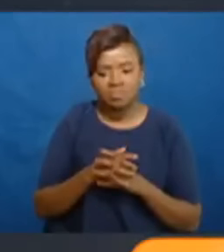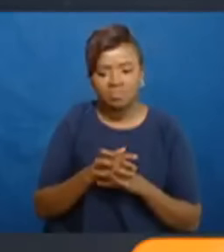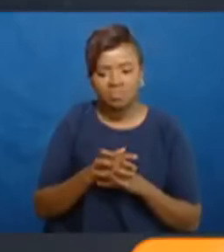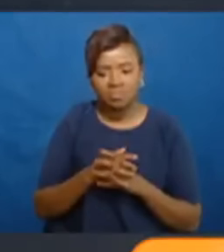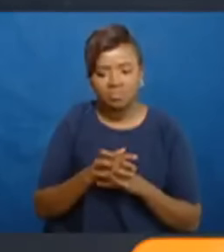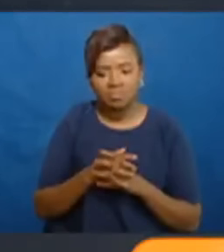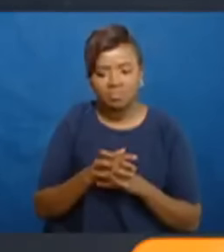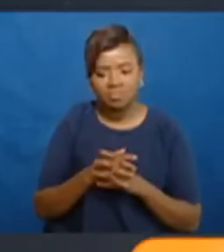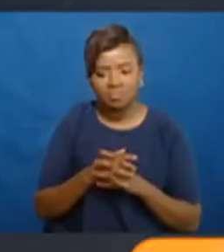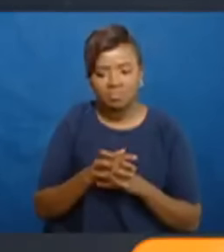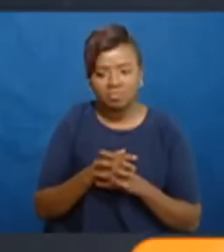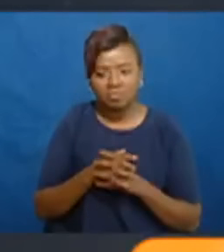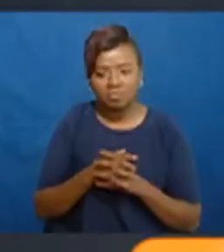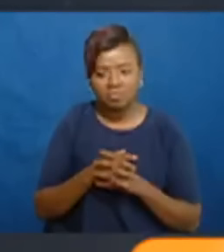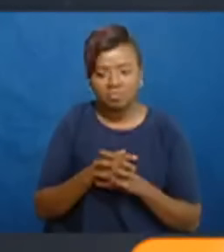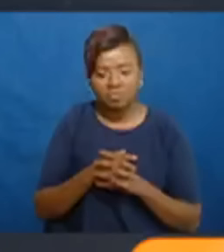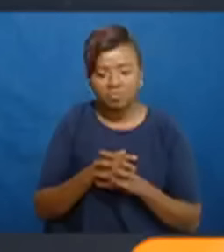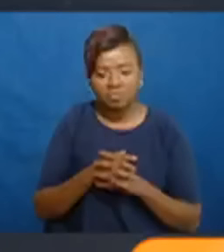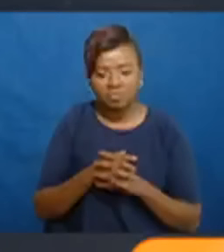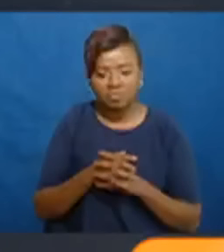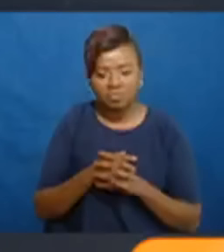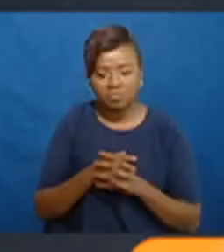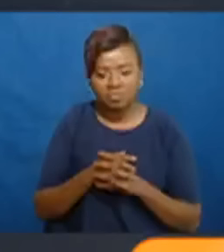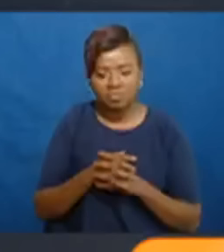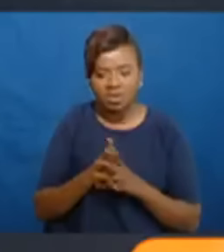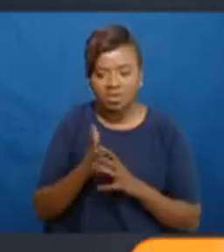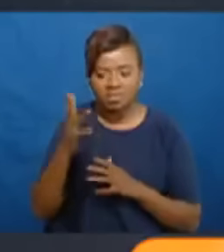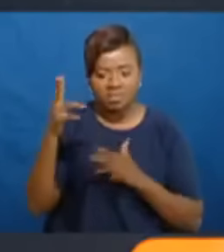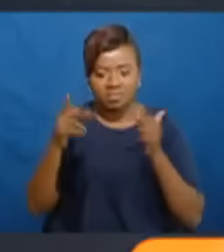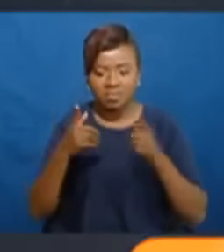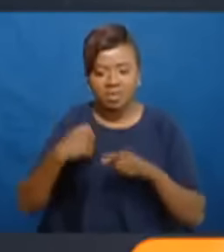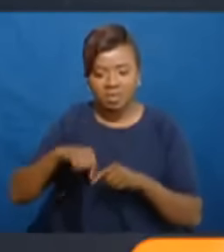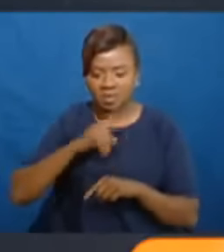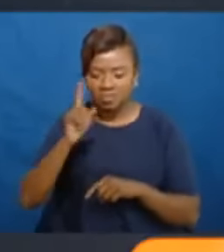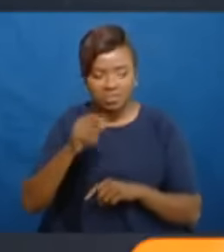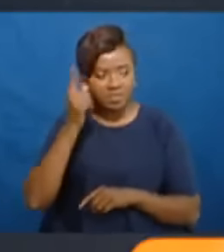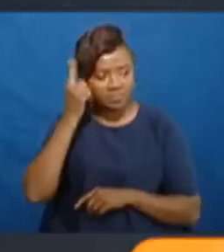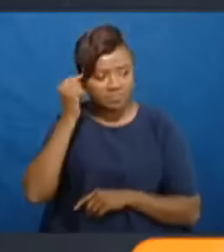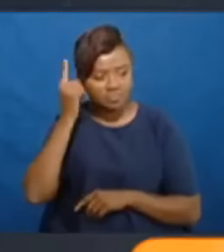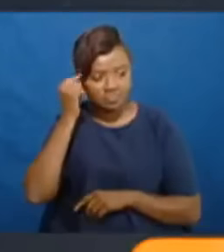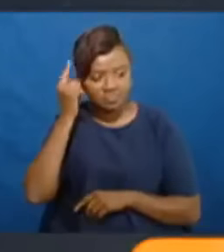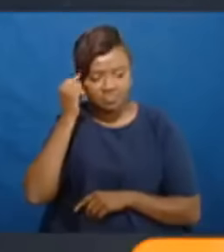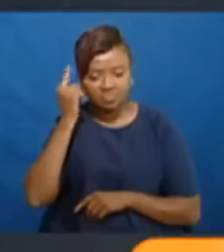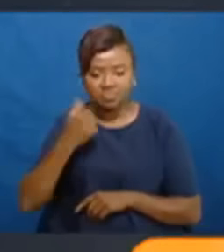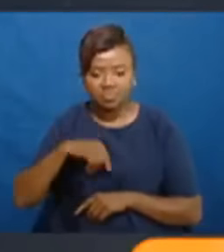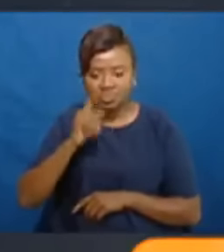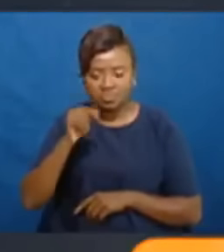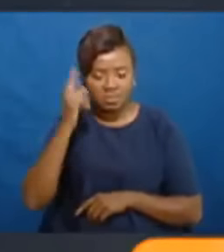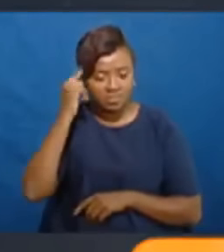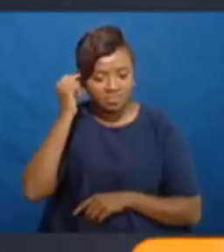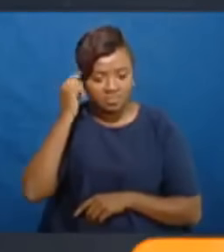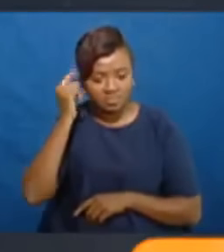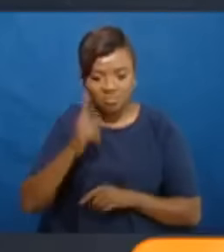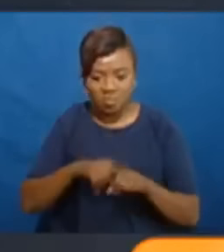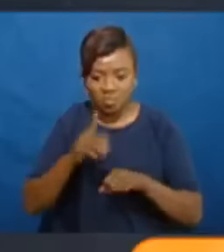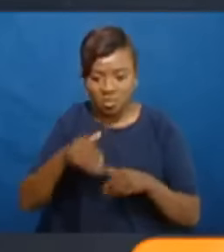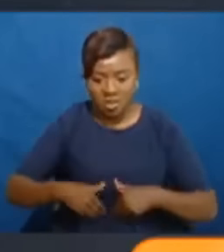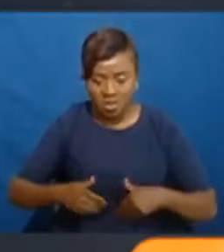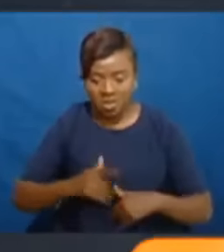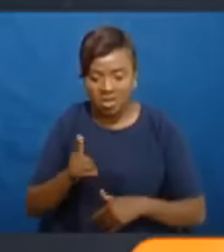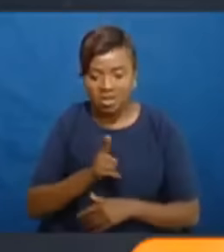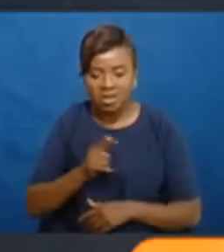and thunder of live gunfire, then we must reflect. We must reflect when a young lady